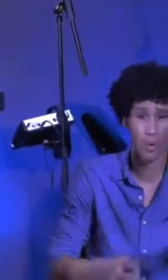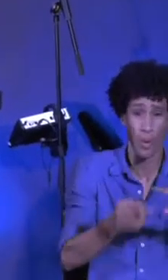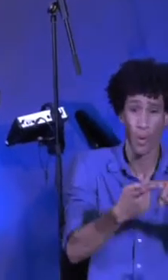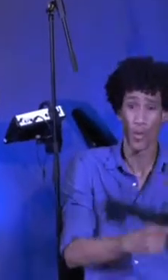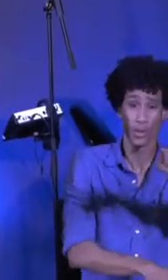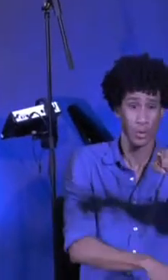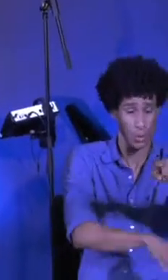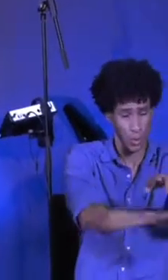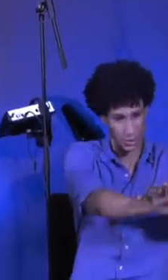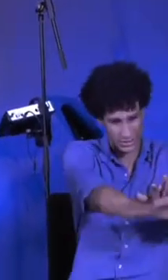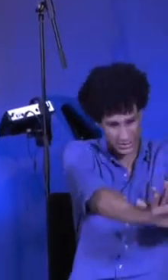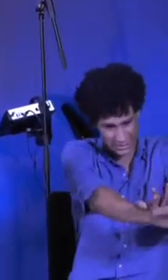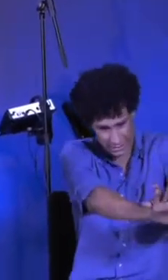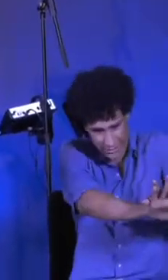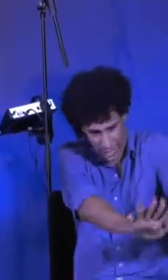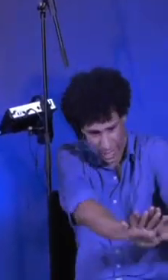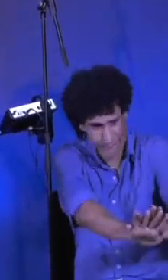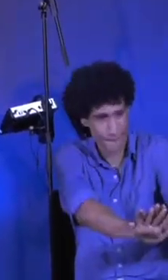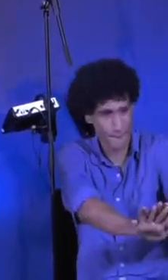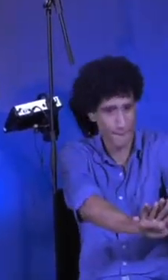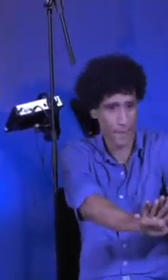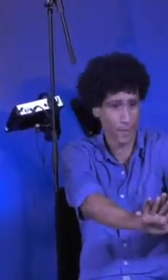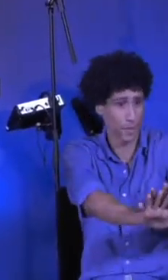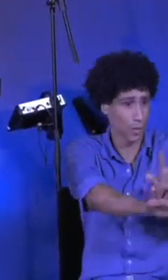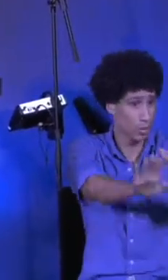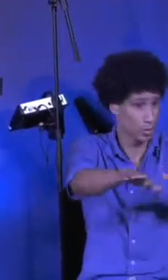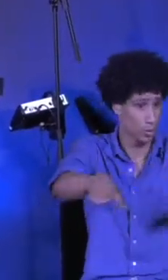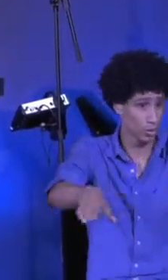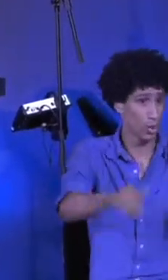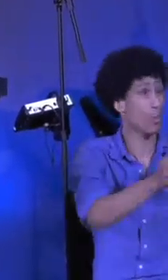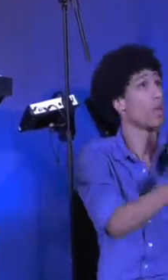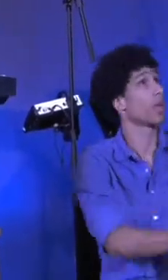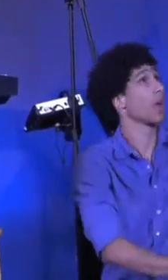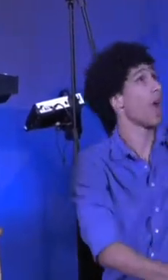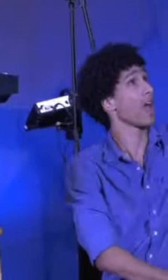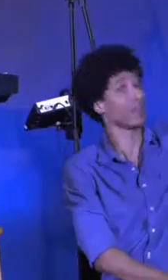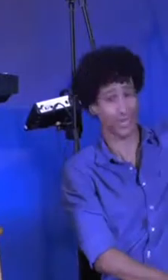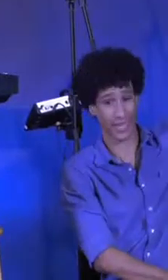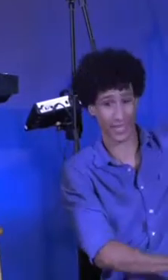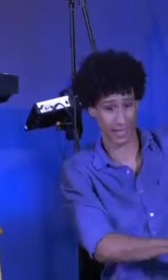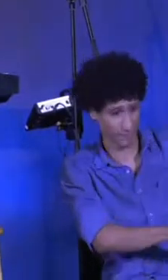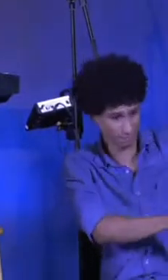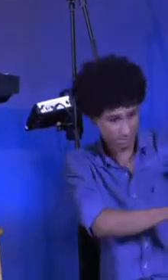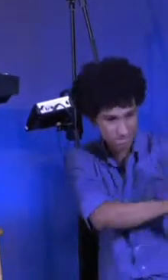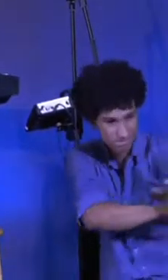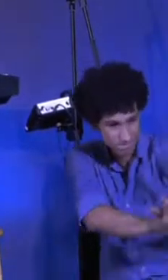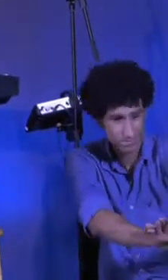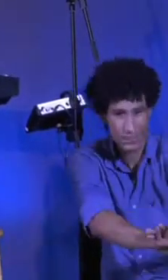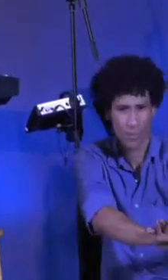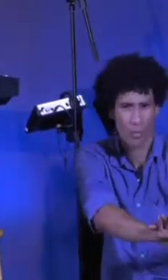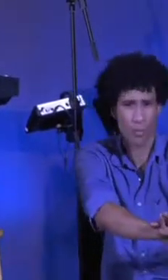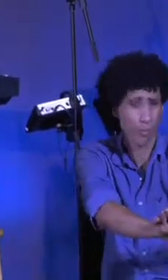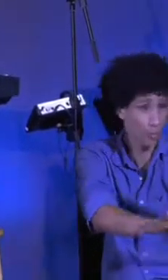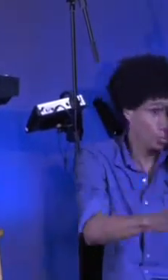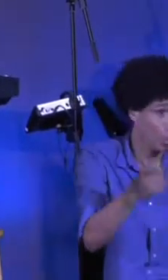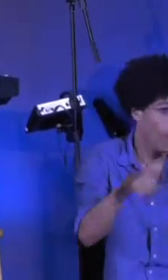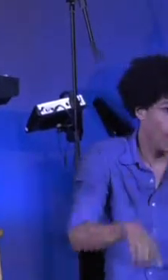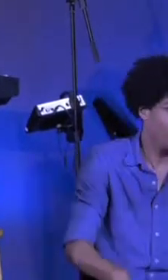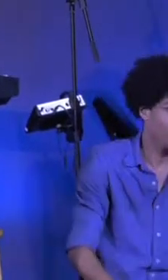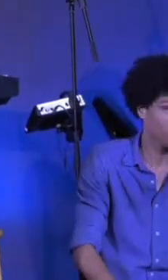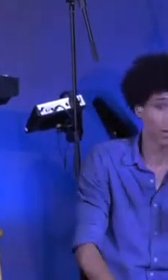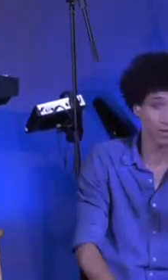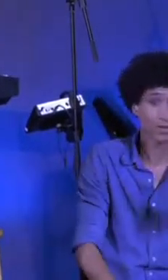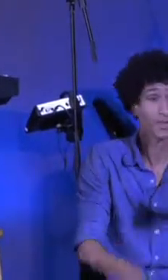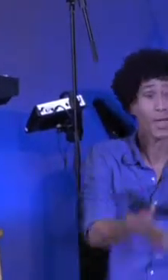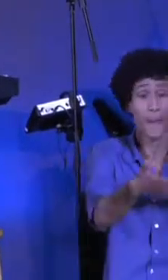your kids with the imprint of God, you know what happens? That means